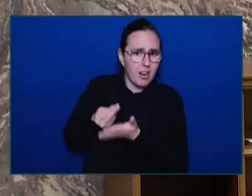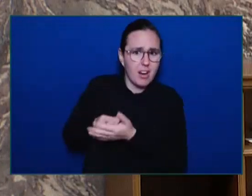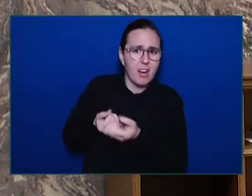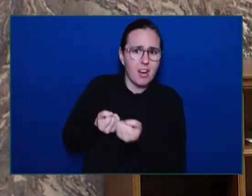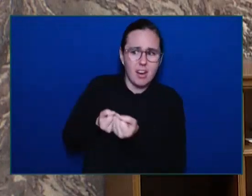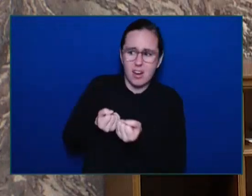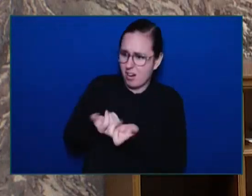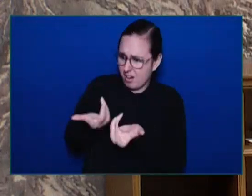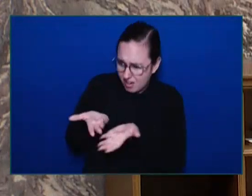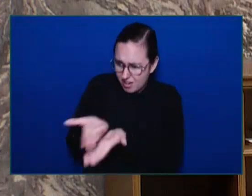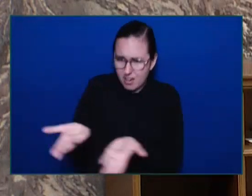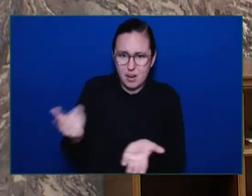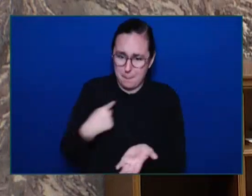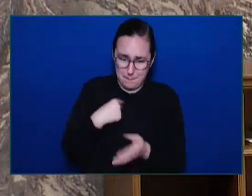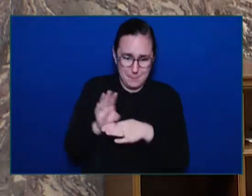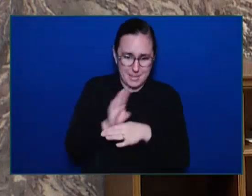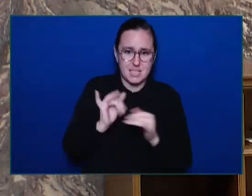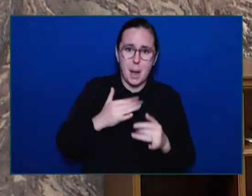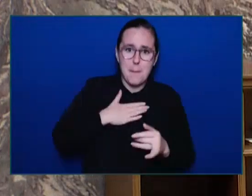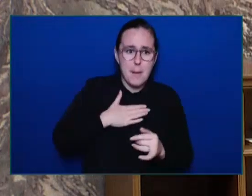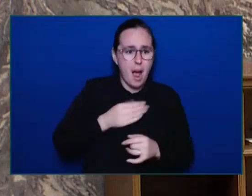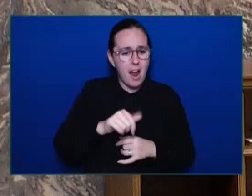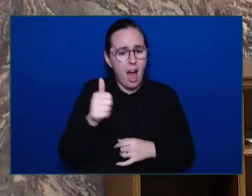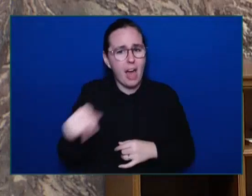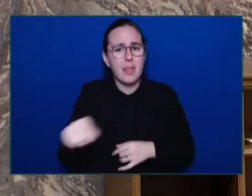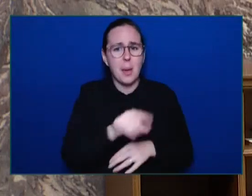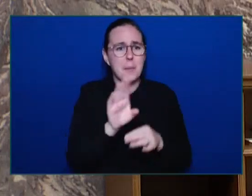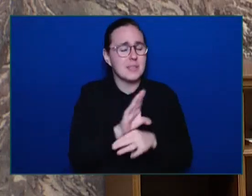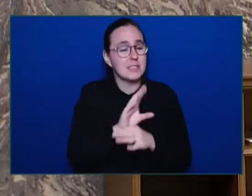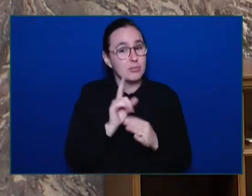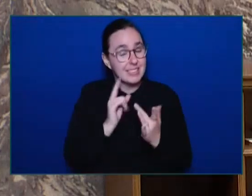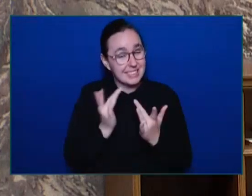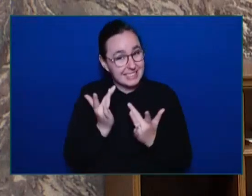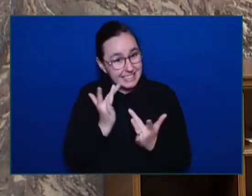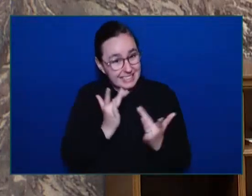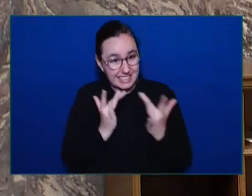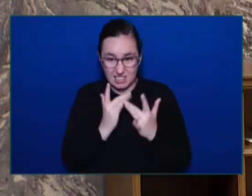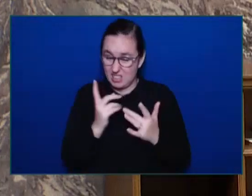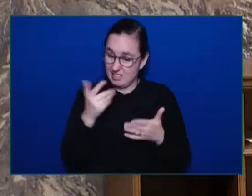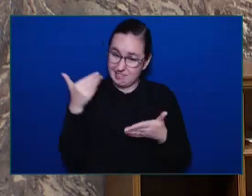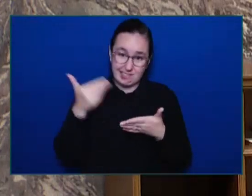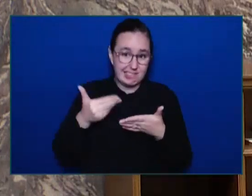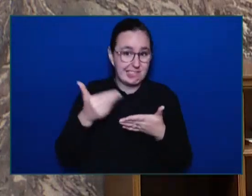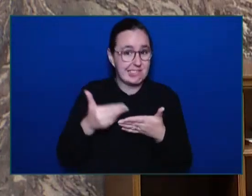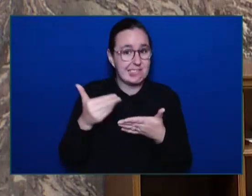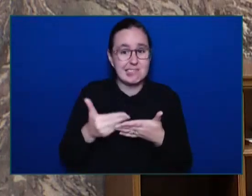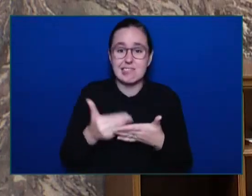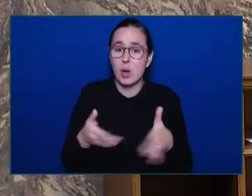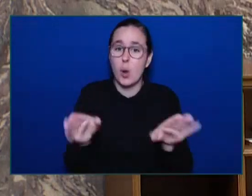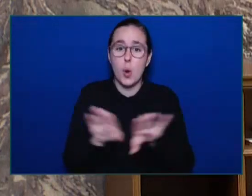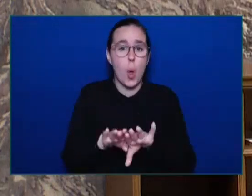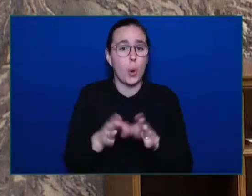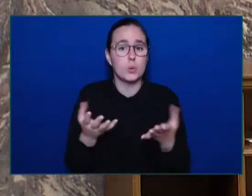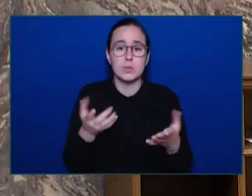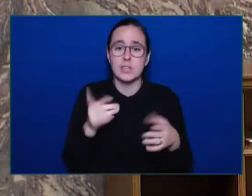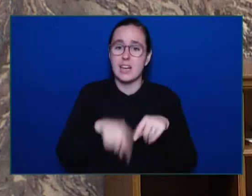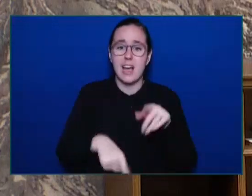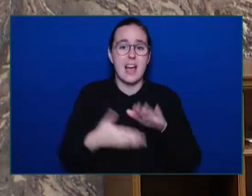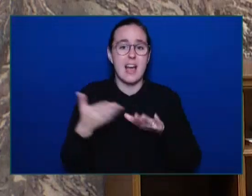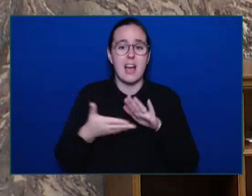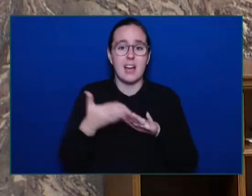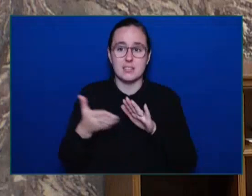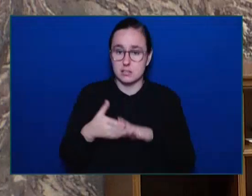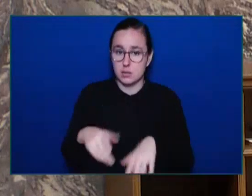that the Premier has made to warehouse people without supports and to continue with soft on crime catch and release